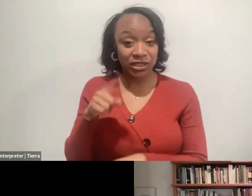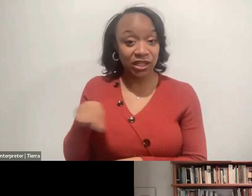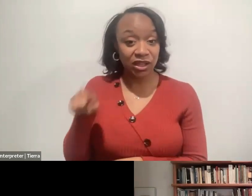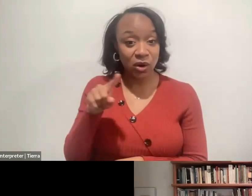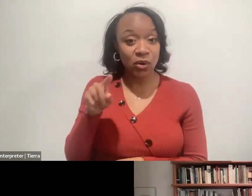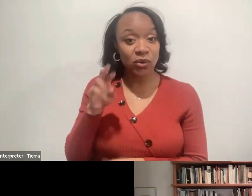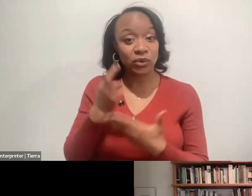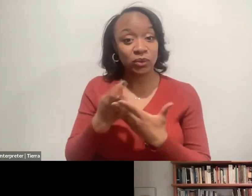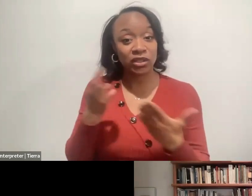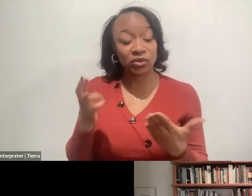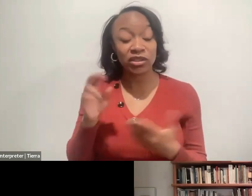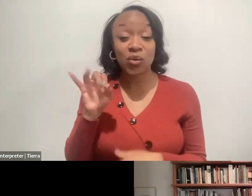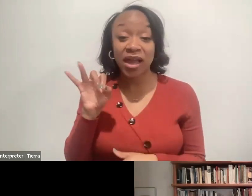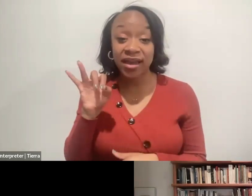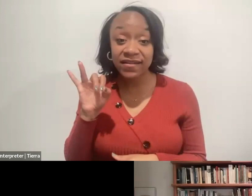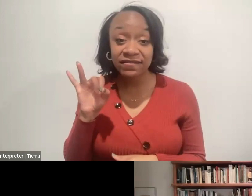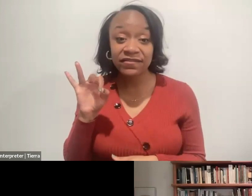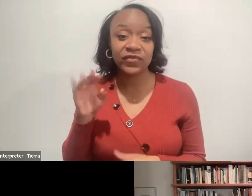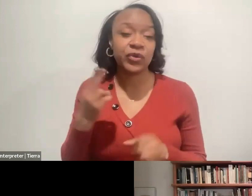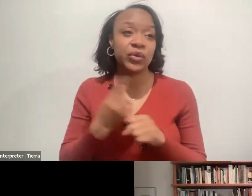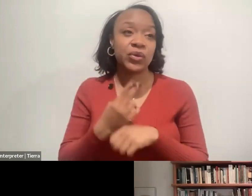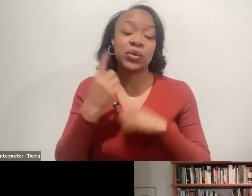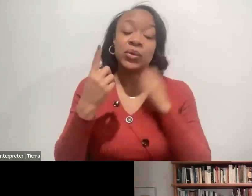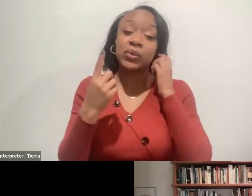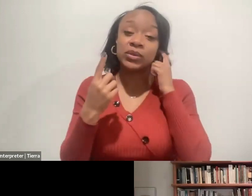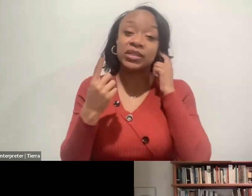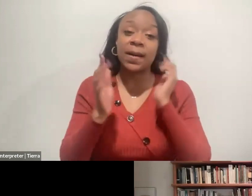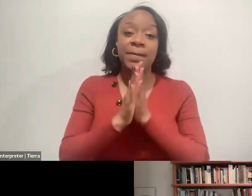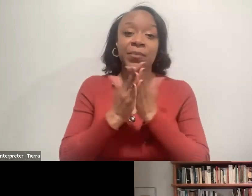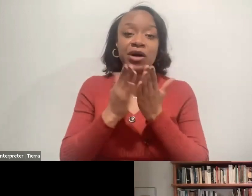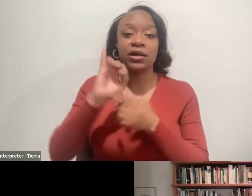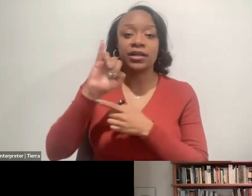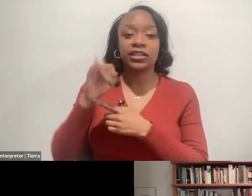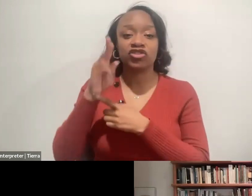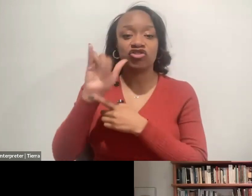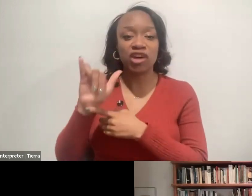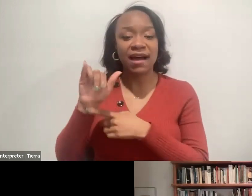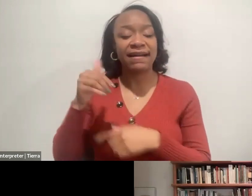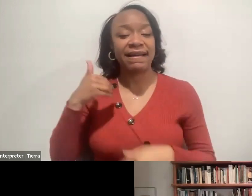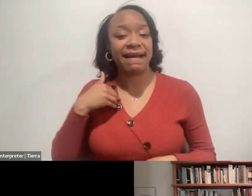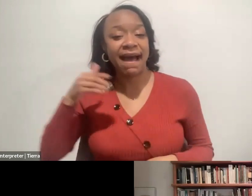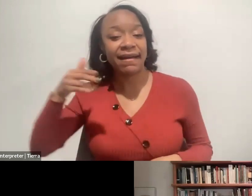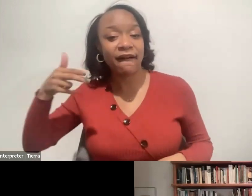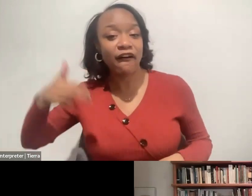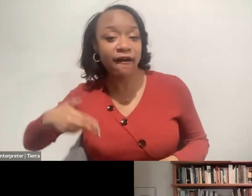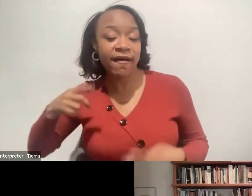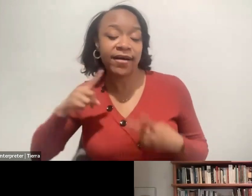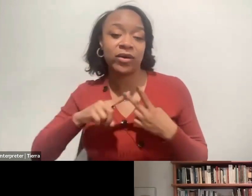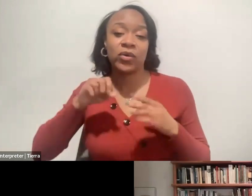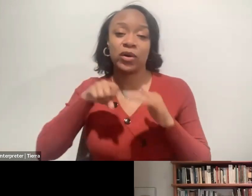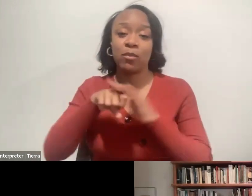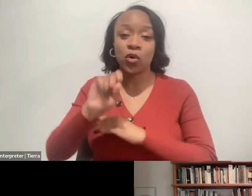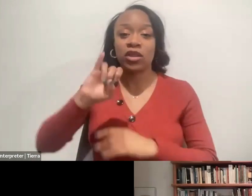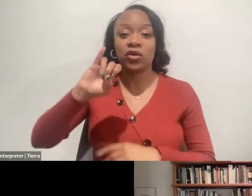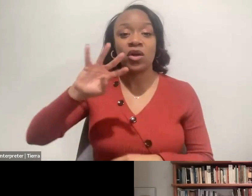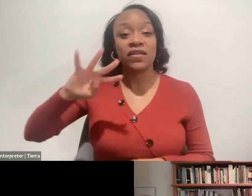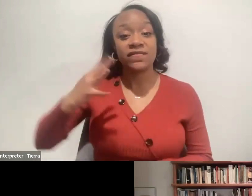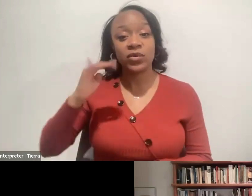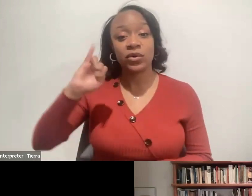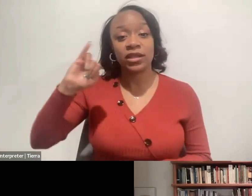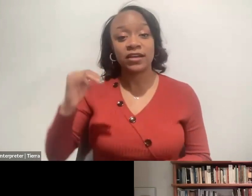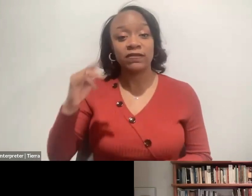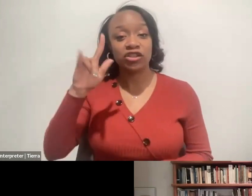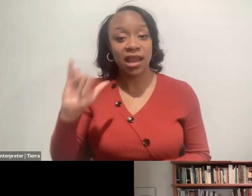So if you use one of the books, Johnny Got His Gun or Born on the 4th of July, or you start using